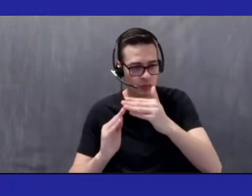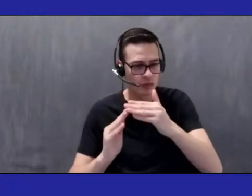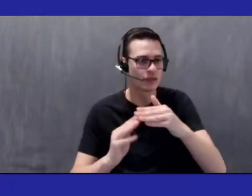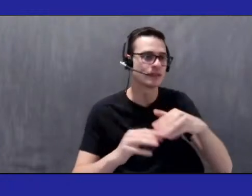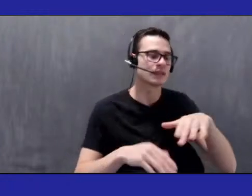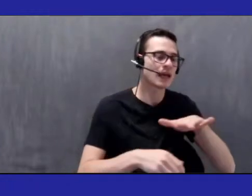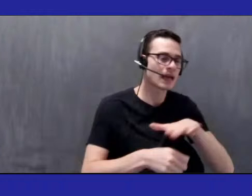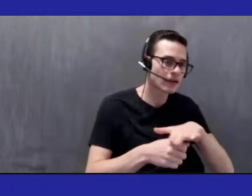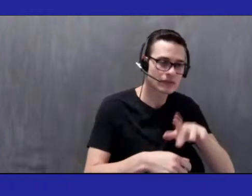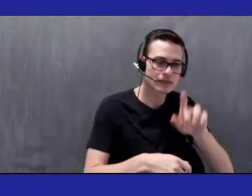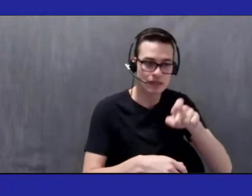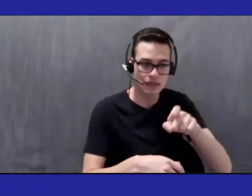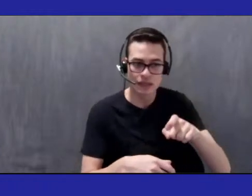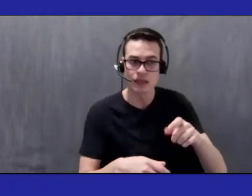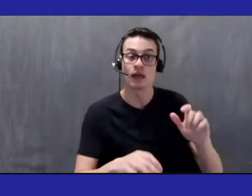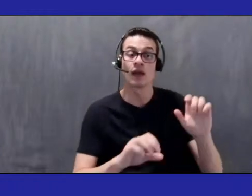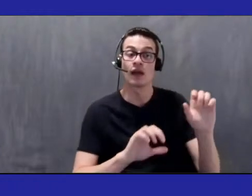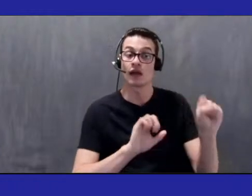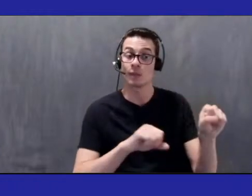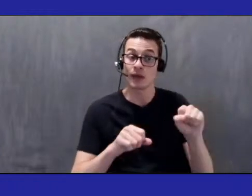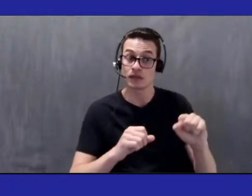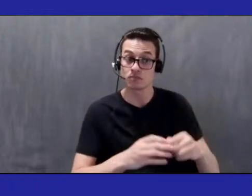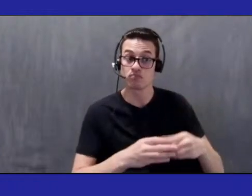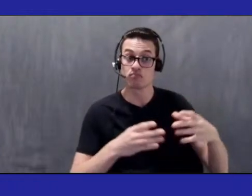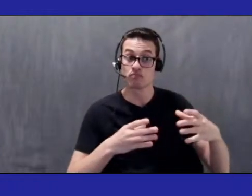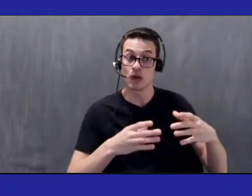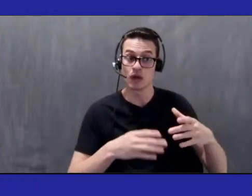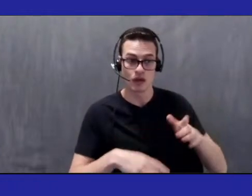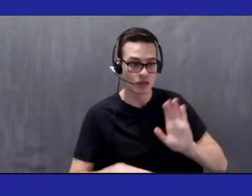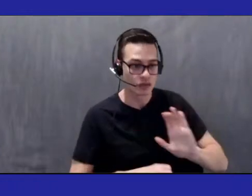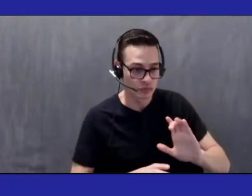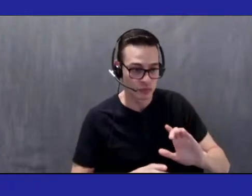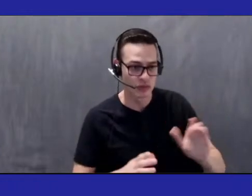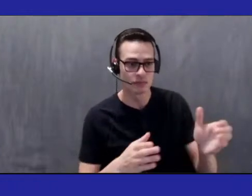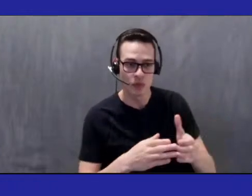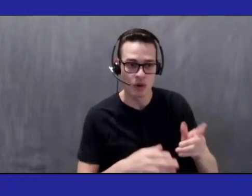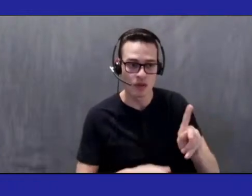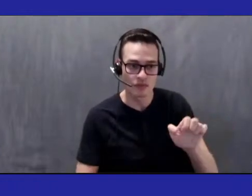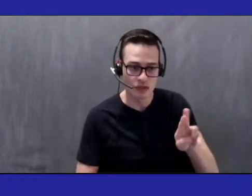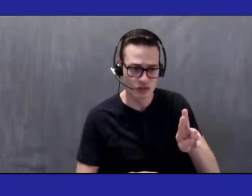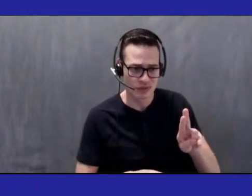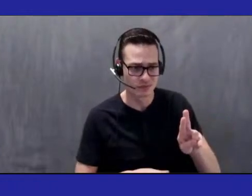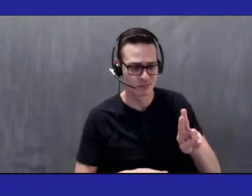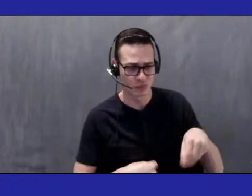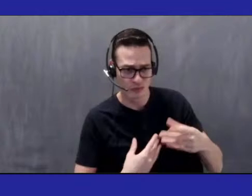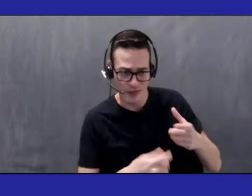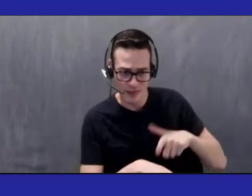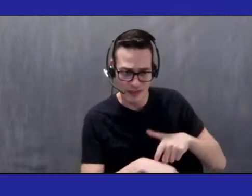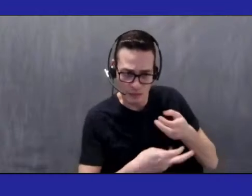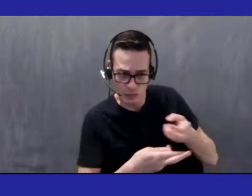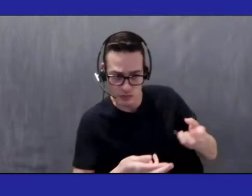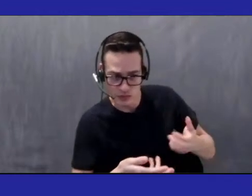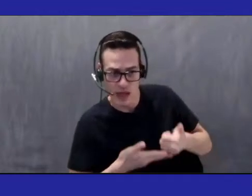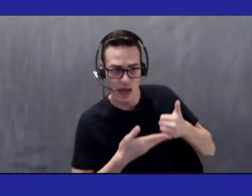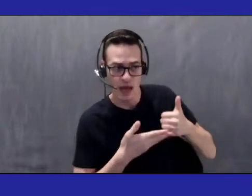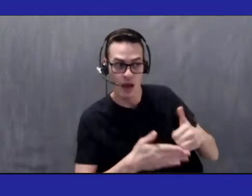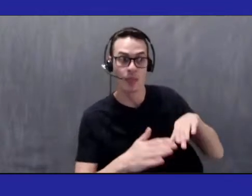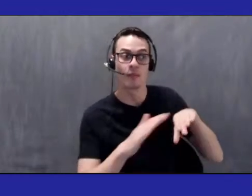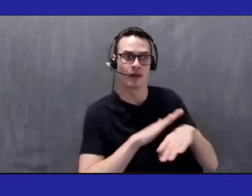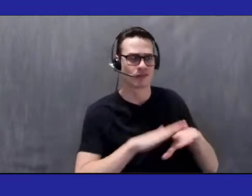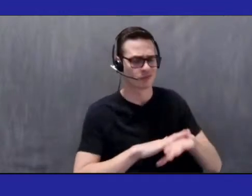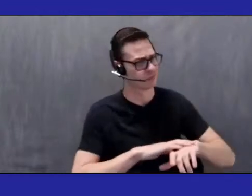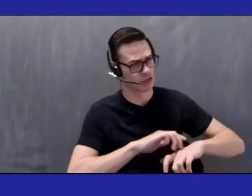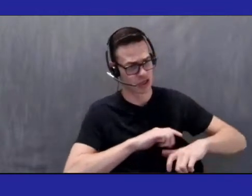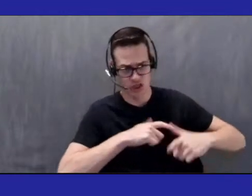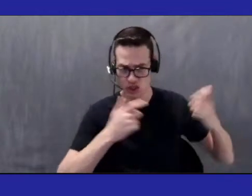on capacity development, finding smaller vendors, spending time with those smaller vendors to help them gain access to a system as large